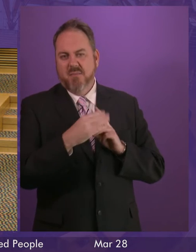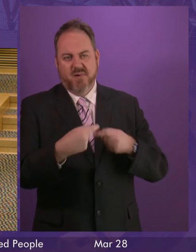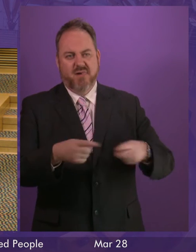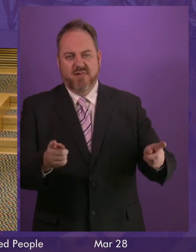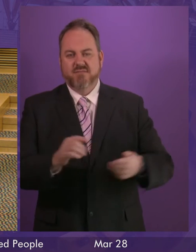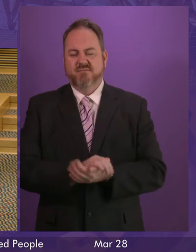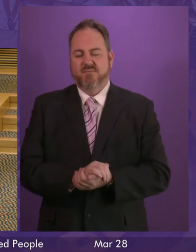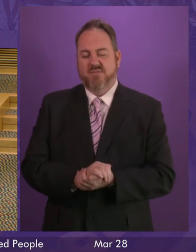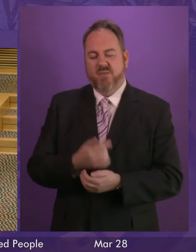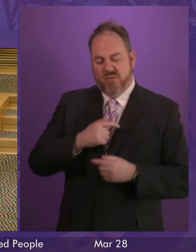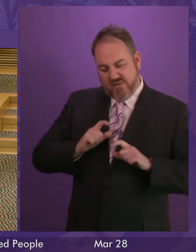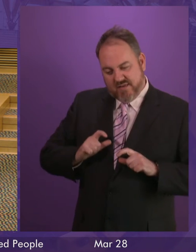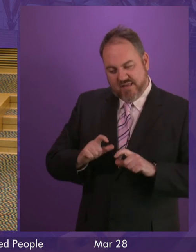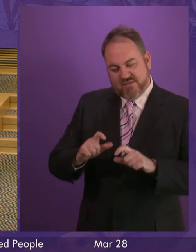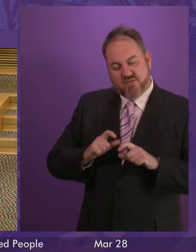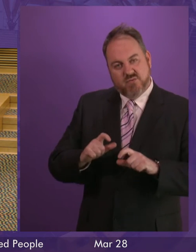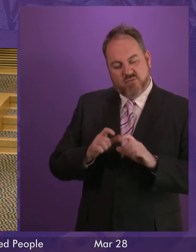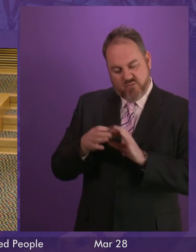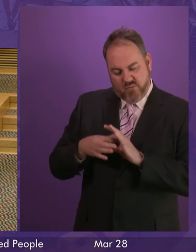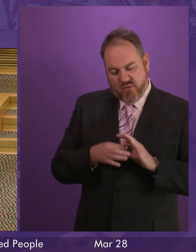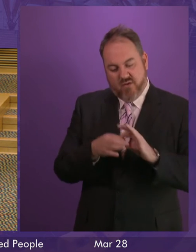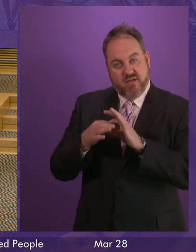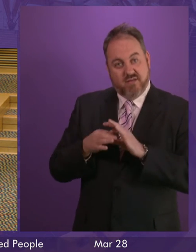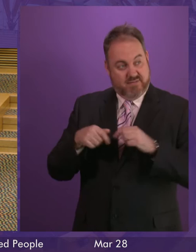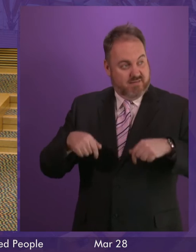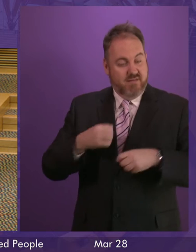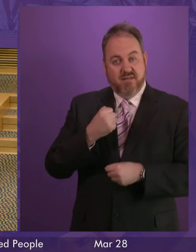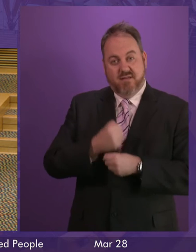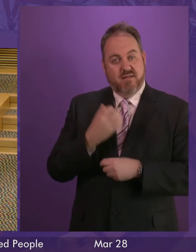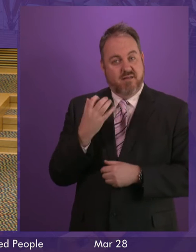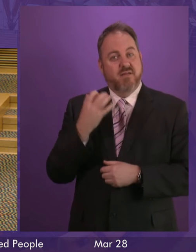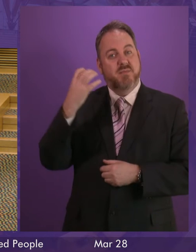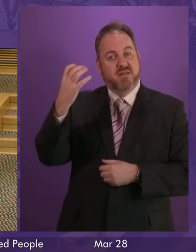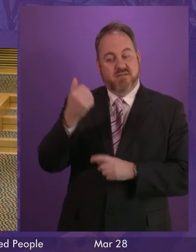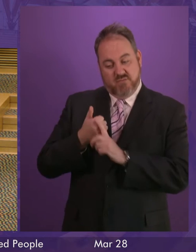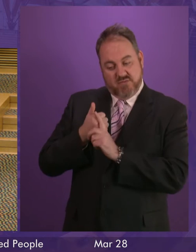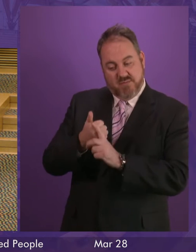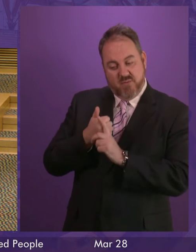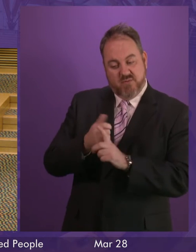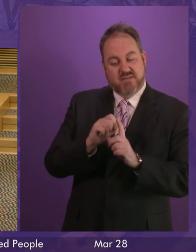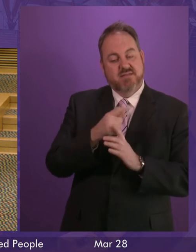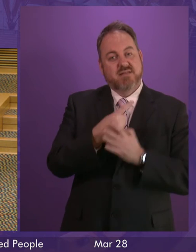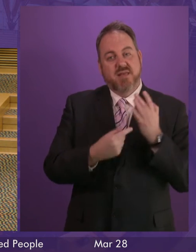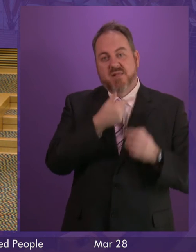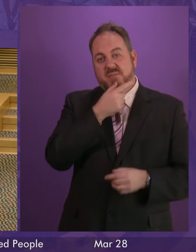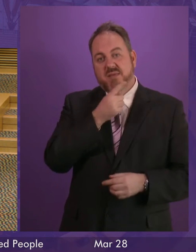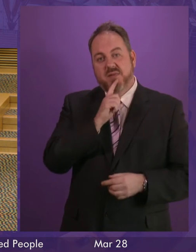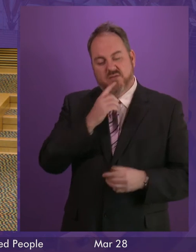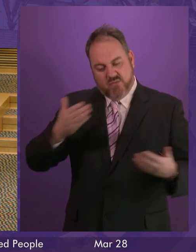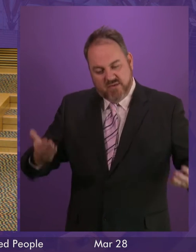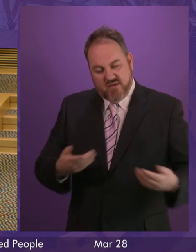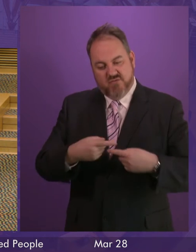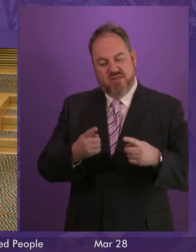We will continue to work across government to ensure the policies we develop to support disabled people help rather than hinder